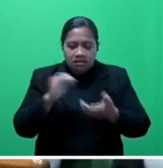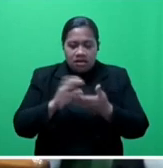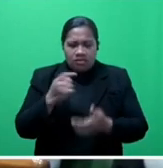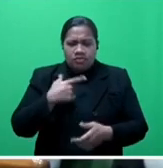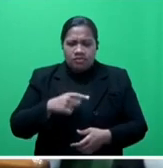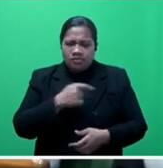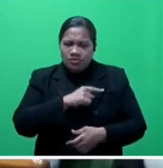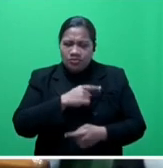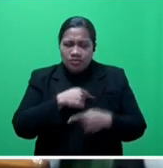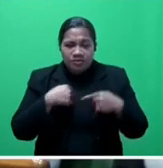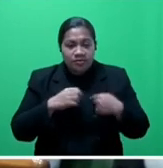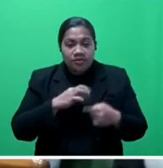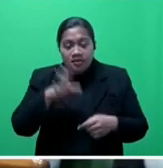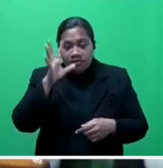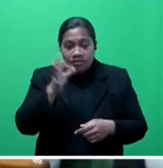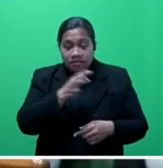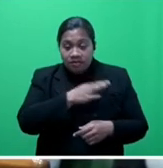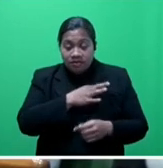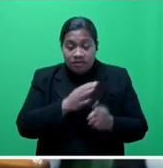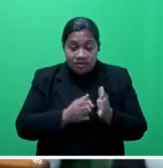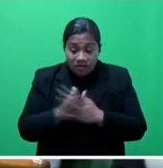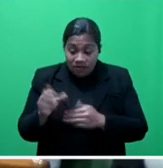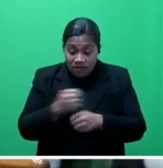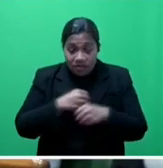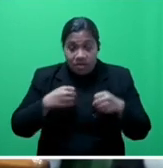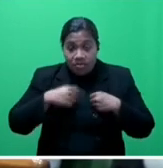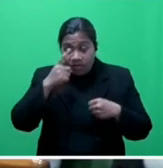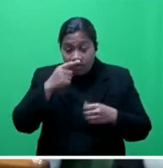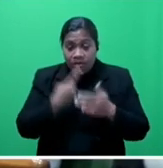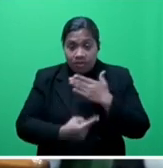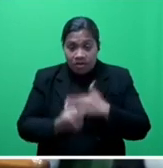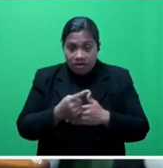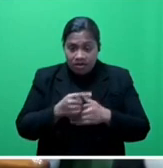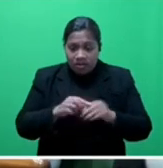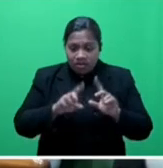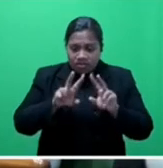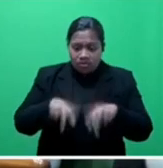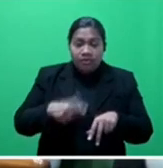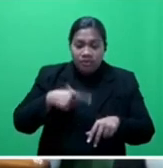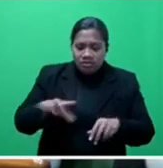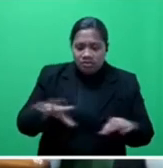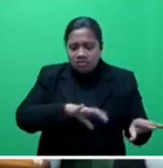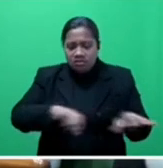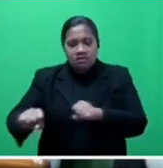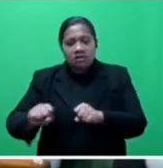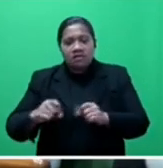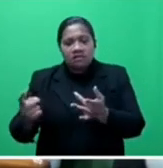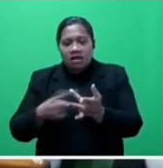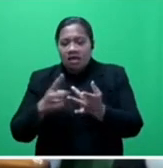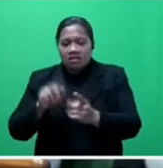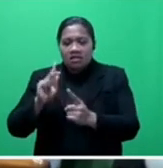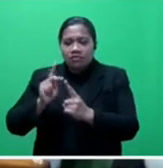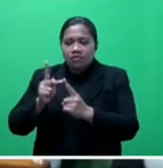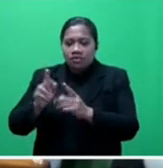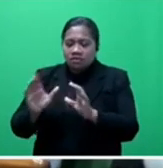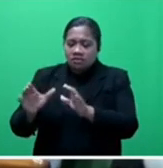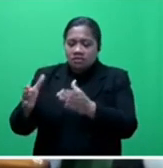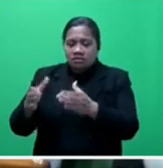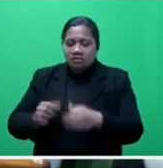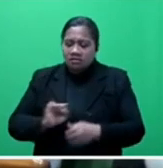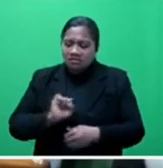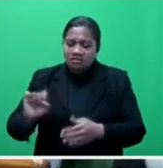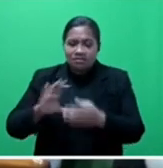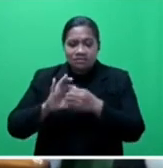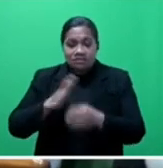instance, should be watered down because it is overtaken by other competing political interests.